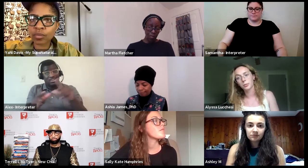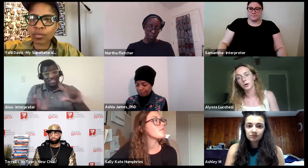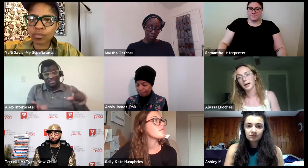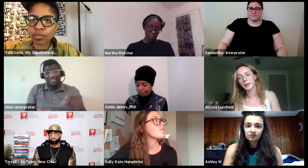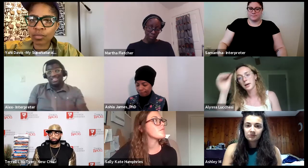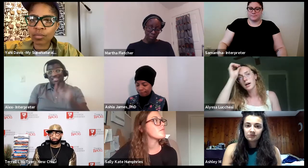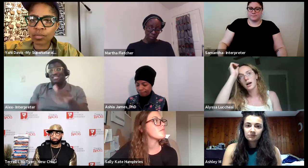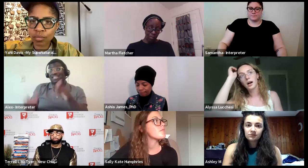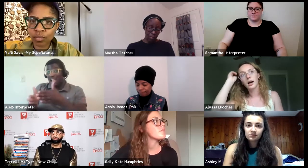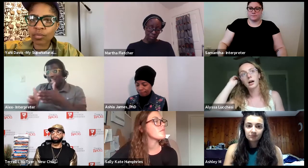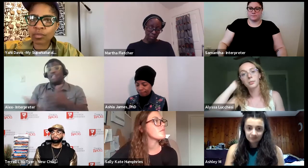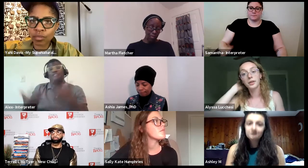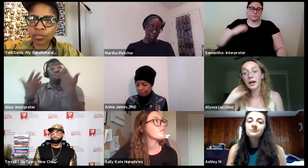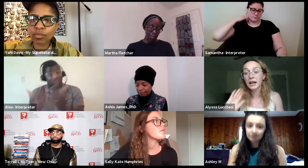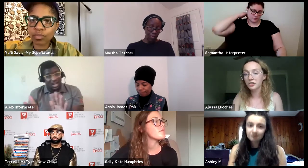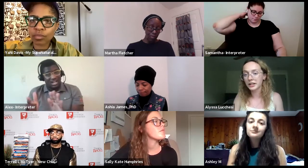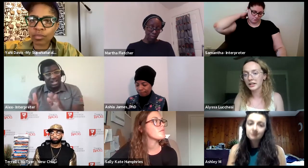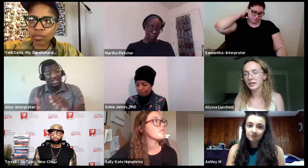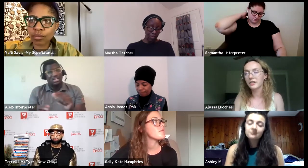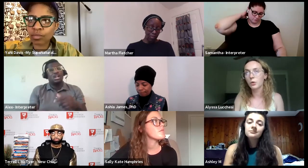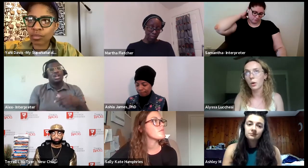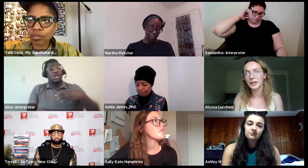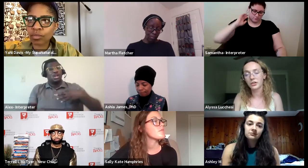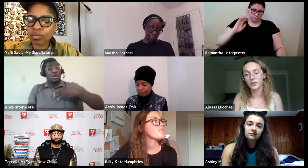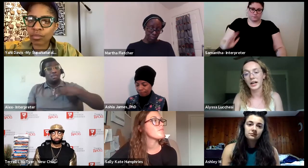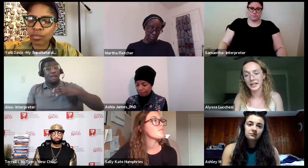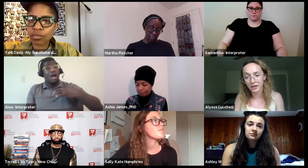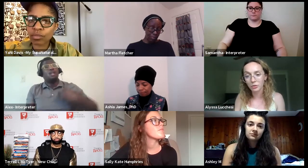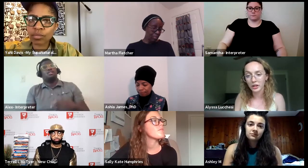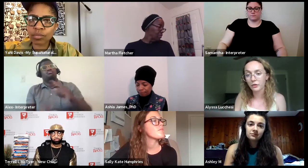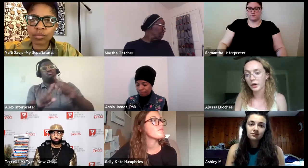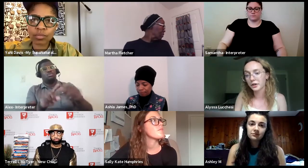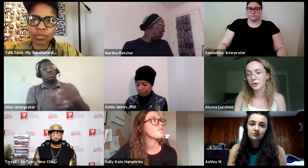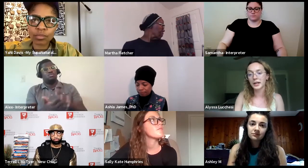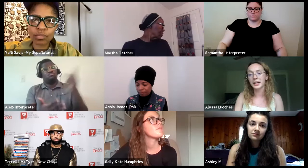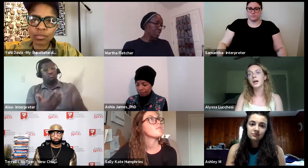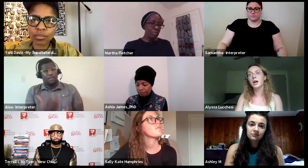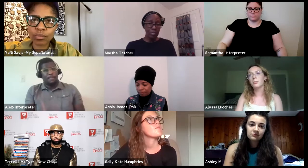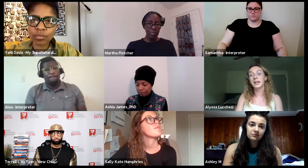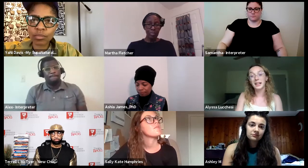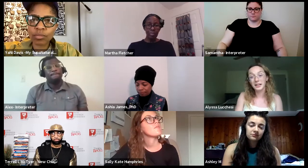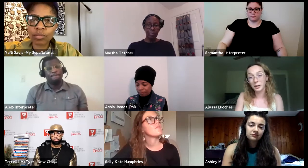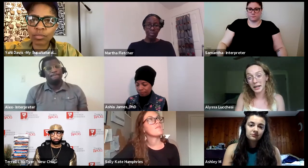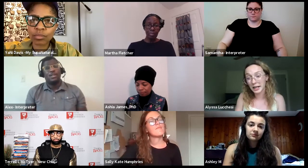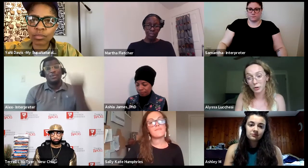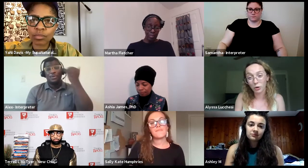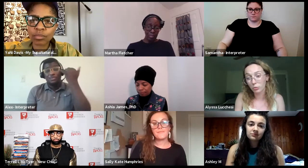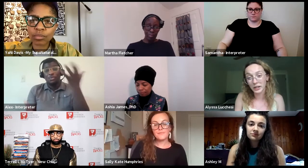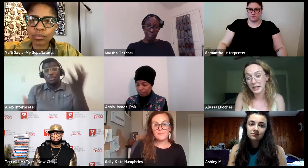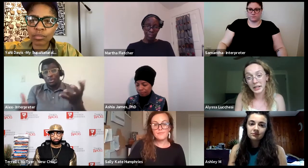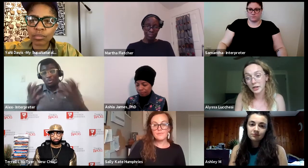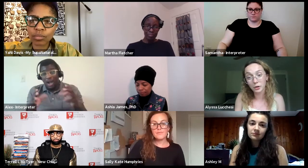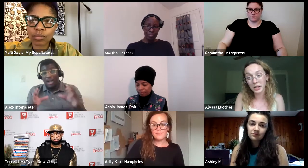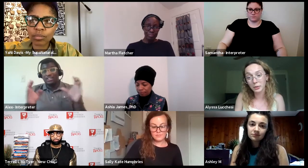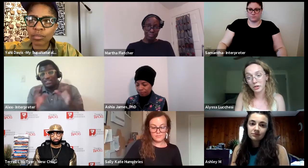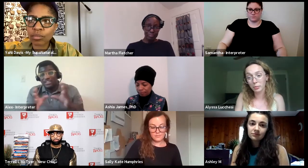into a program. They're actually, if you want to get certified, yes, you need a 4-year degree, but technically right now you don't really